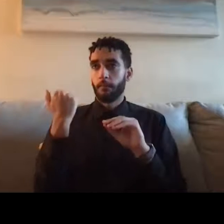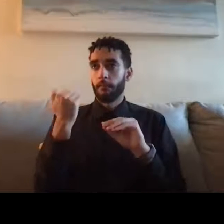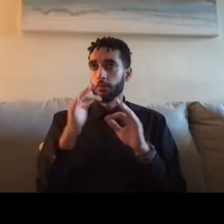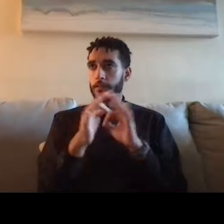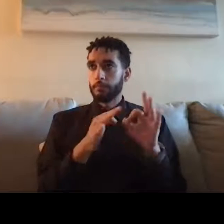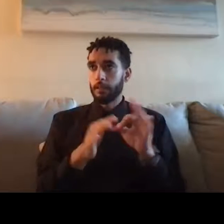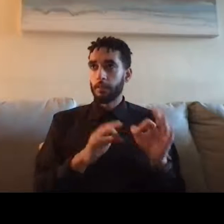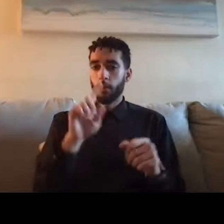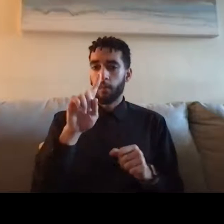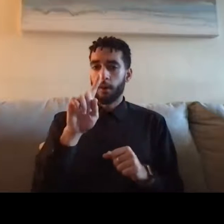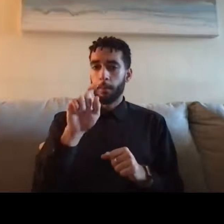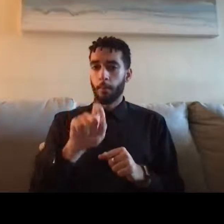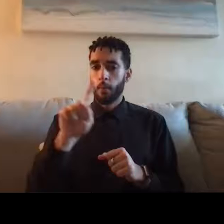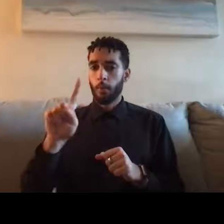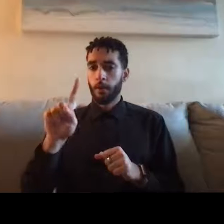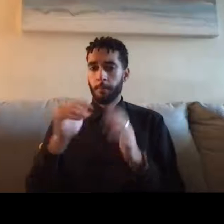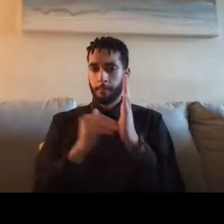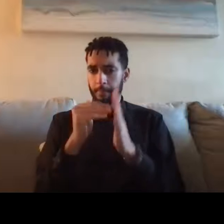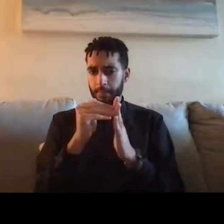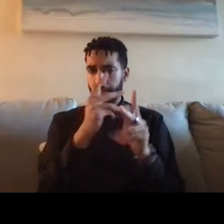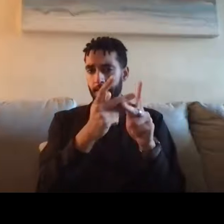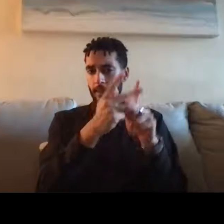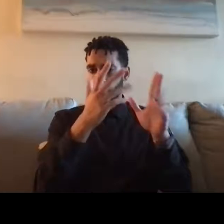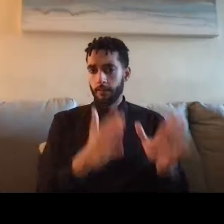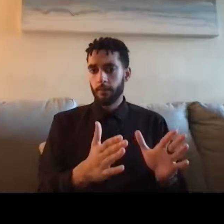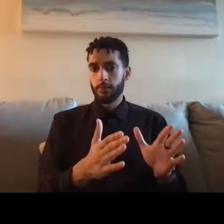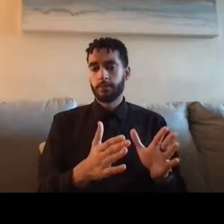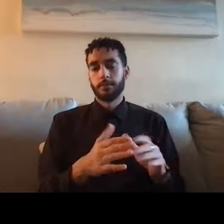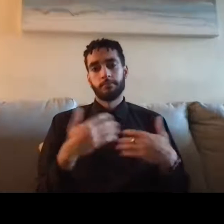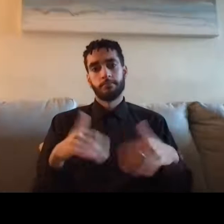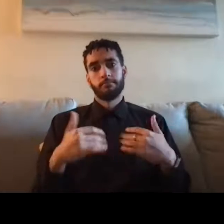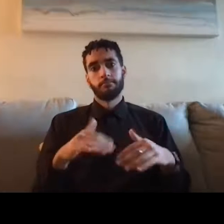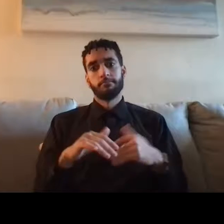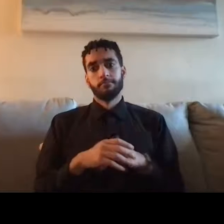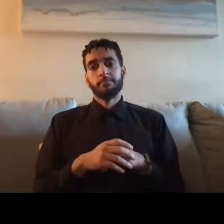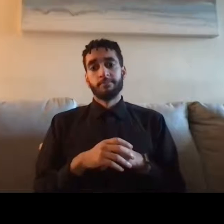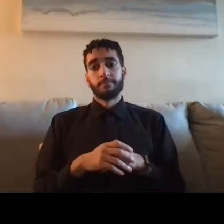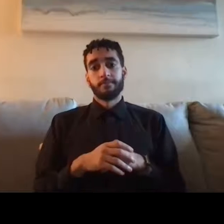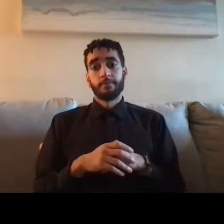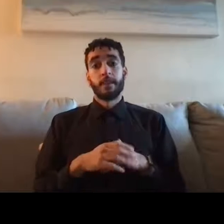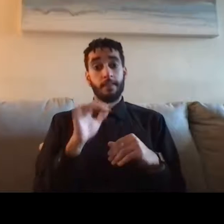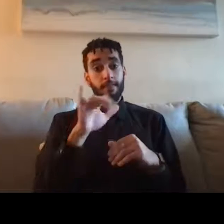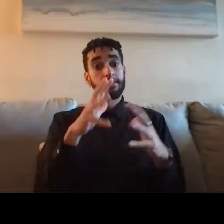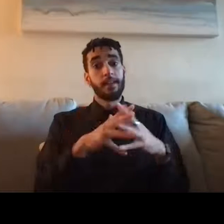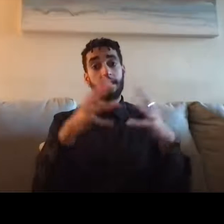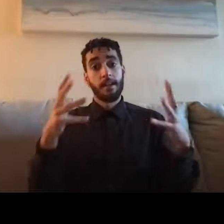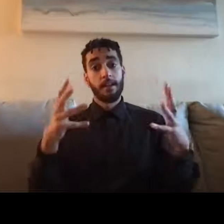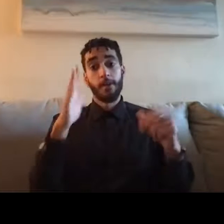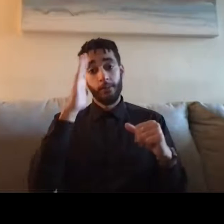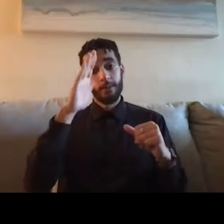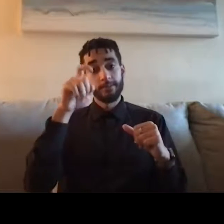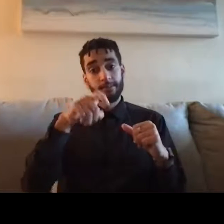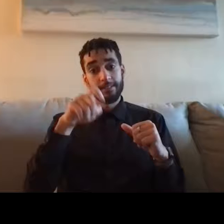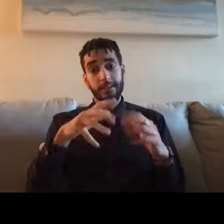meeting today was 1.1 million caregivers caring for someone who's living with a dementia. That's a lot of caregivers, so they're going to need a